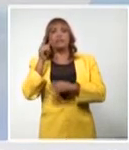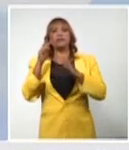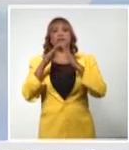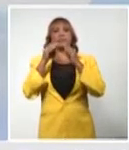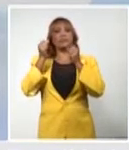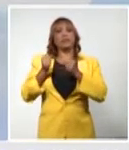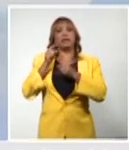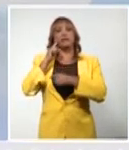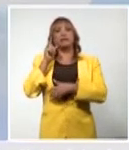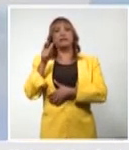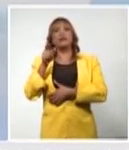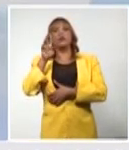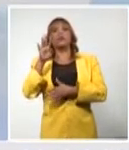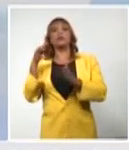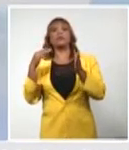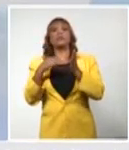system,